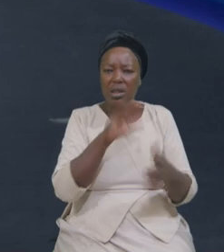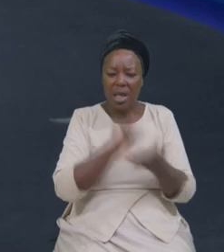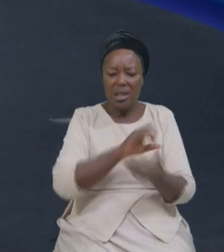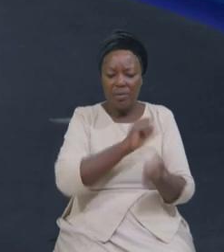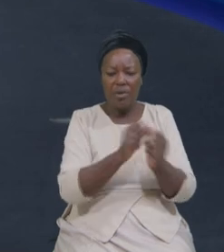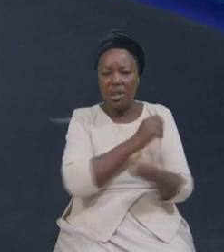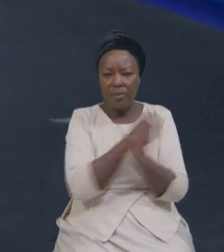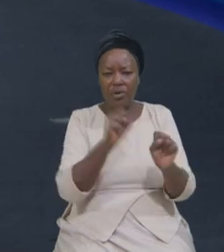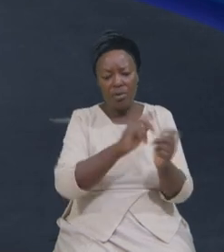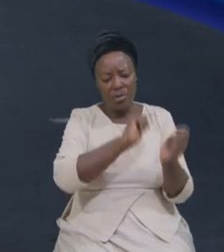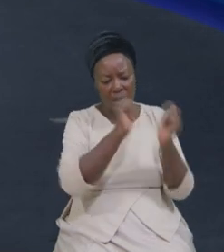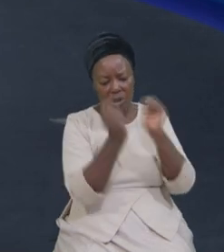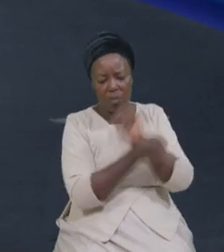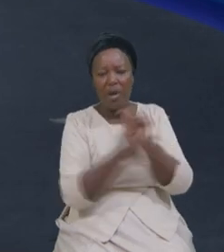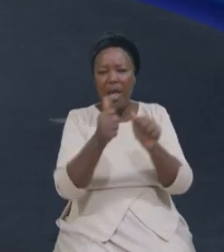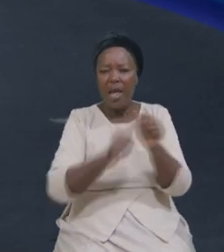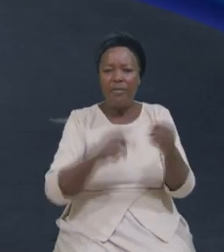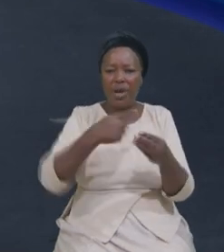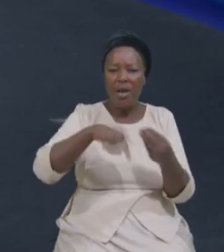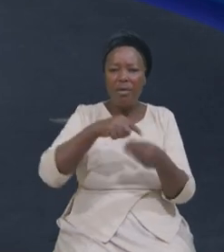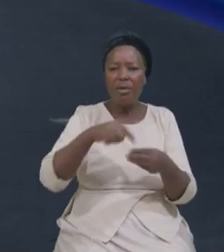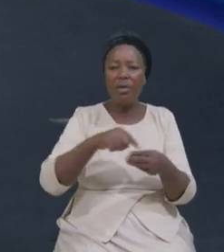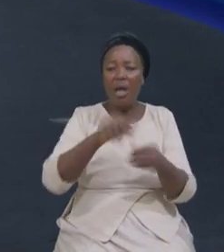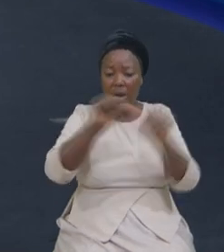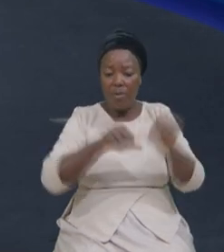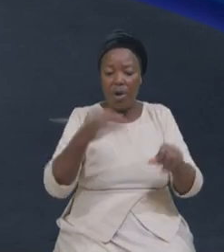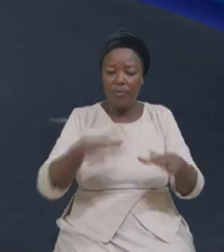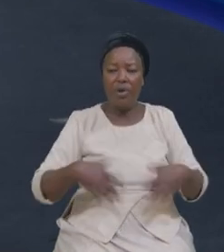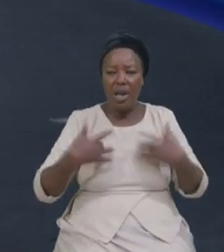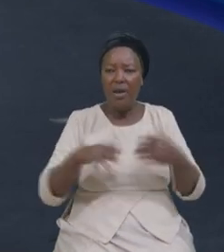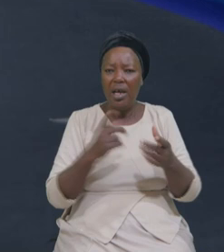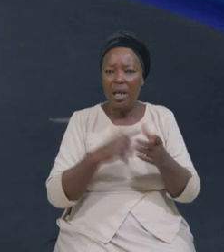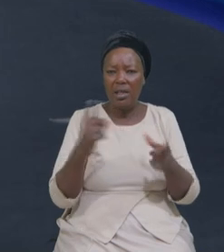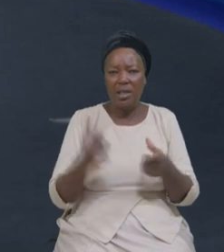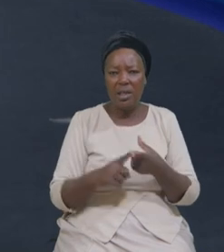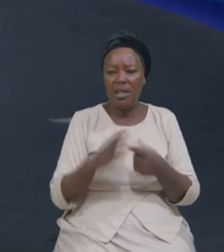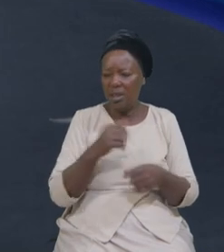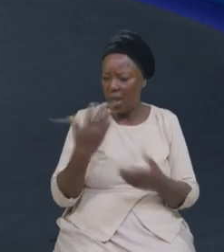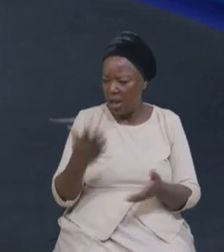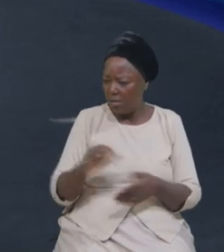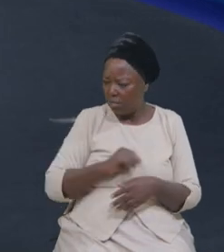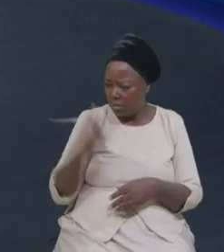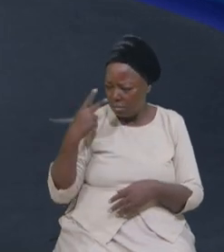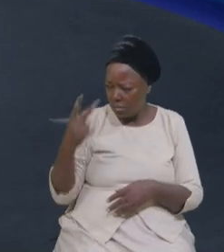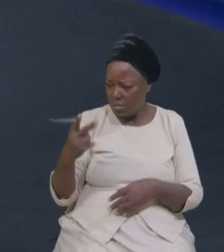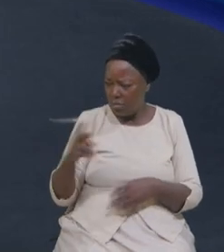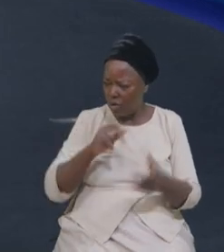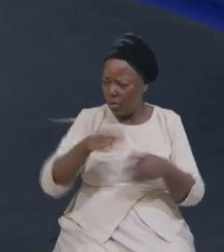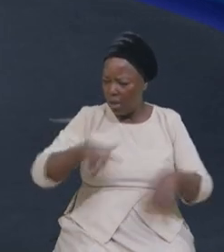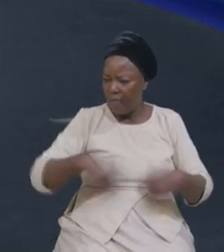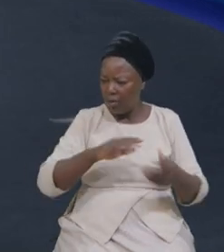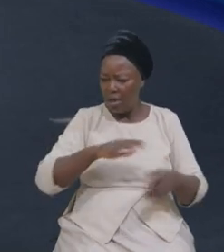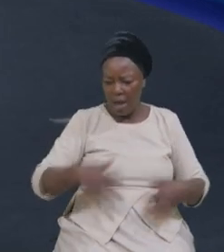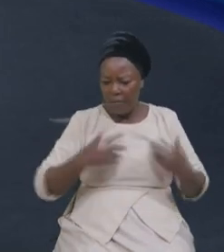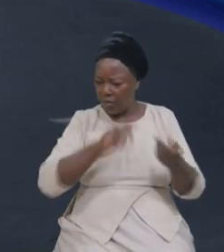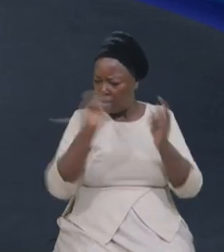area of your life, that people will say, ah, look at this, no, it's not him. And then you say, yes,